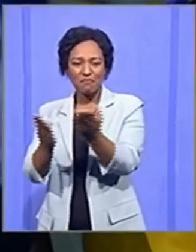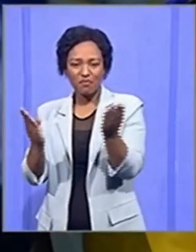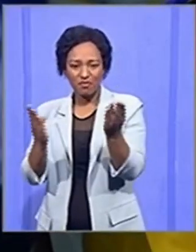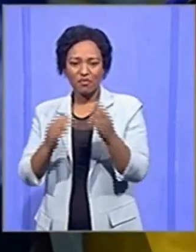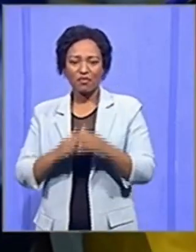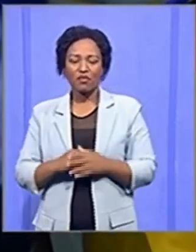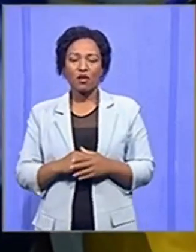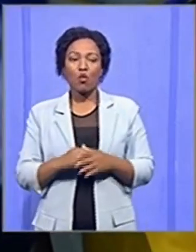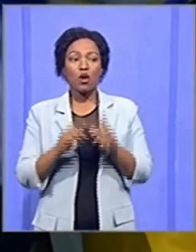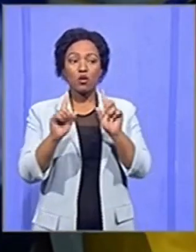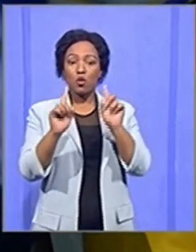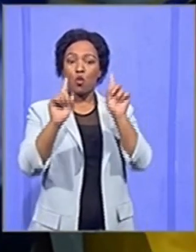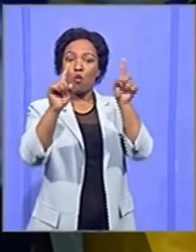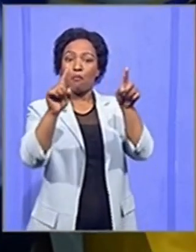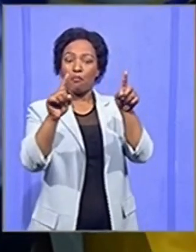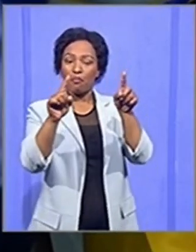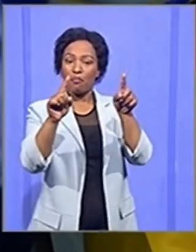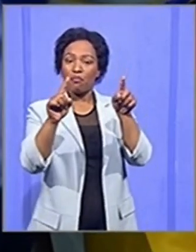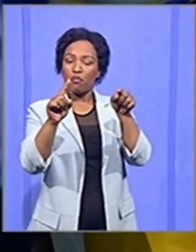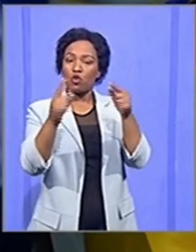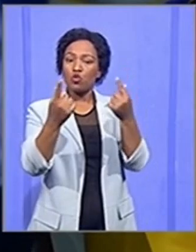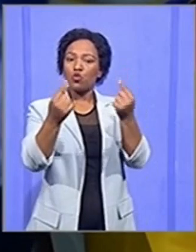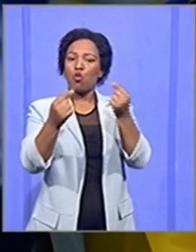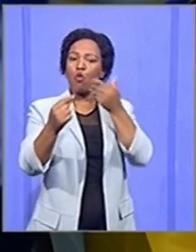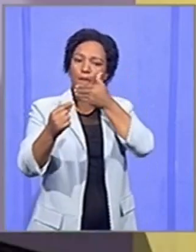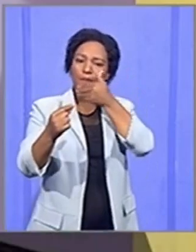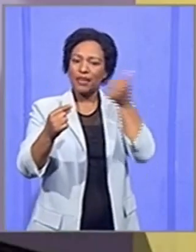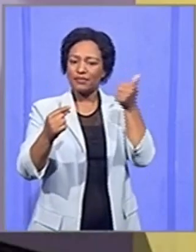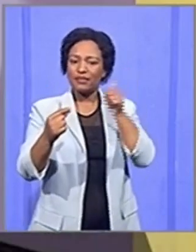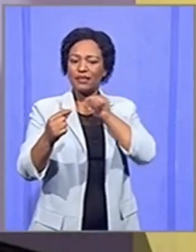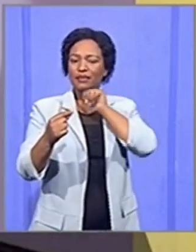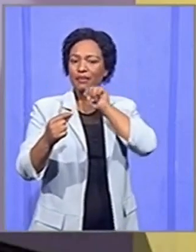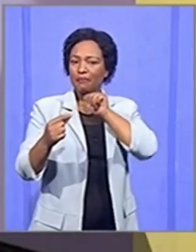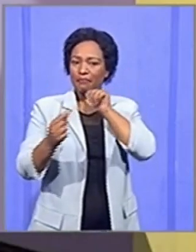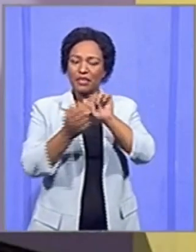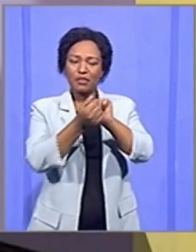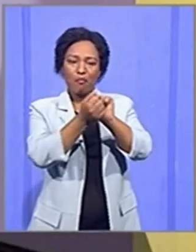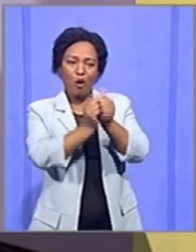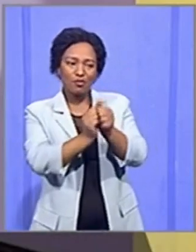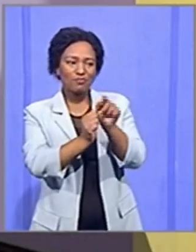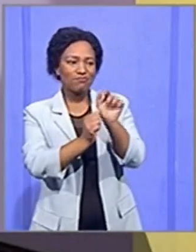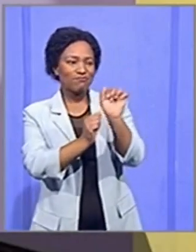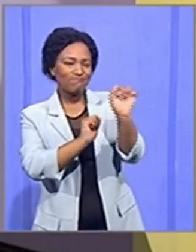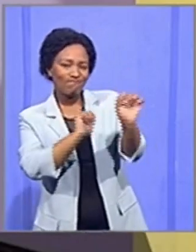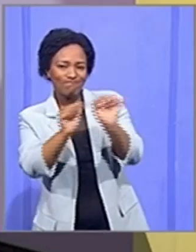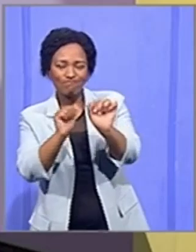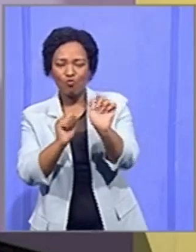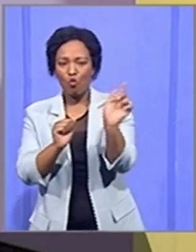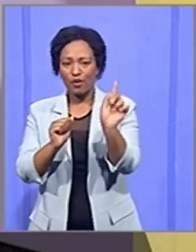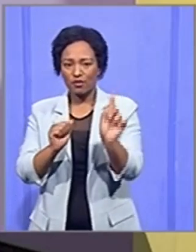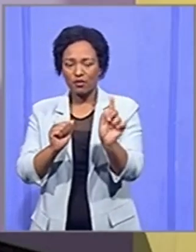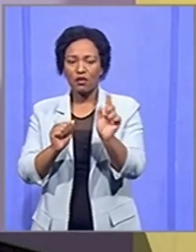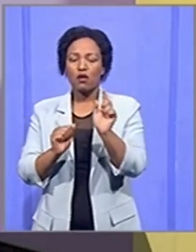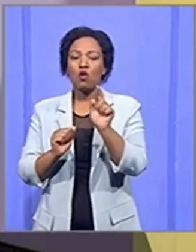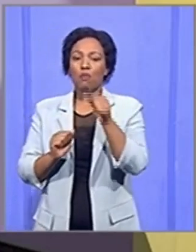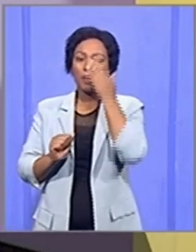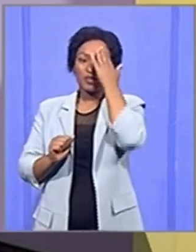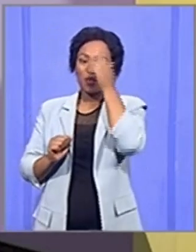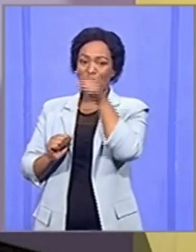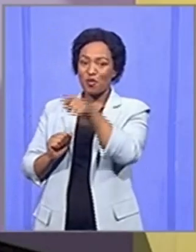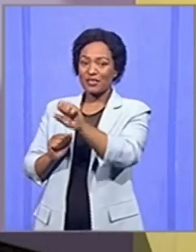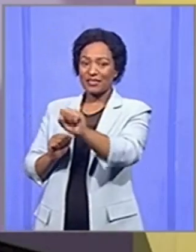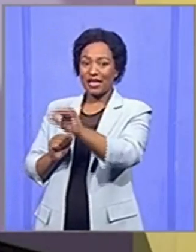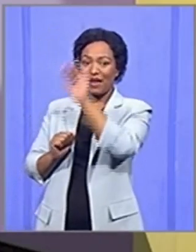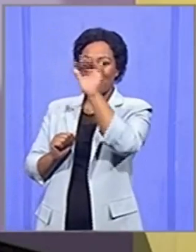there and you do your best, no matter which field of sport you are in, you must know that you're going to be bringing South